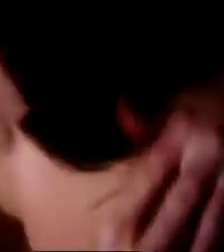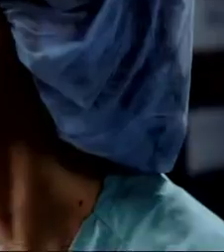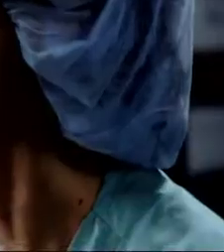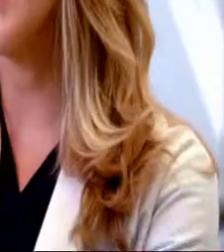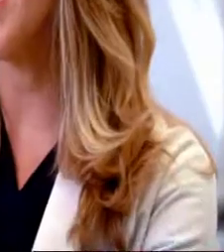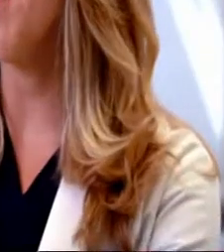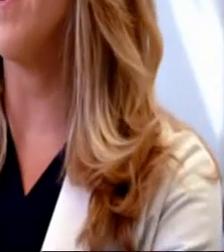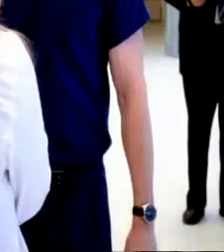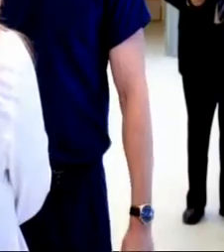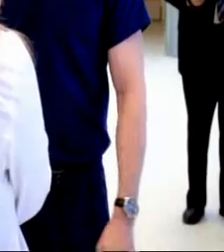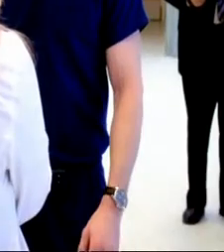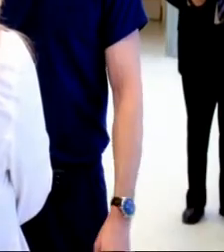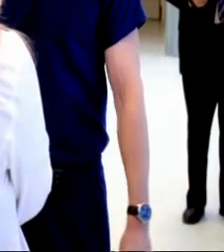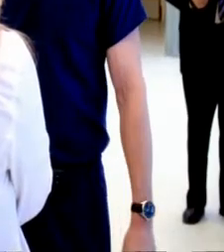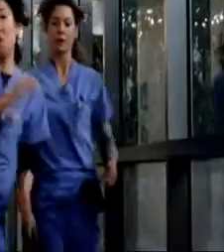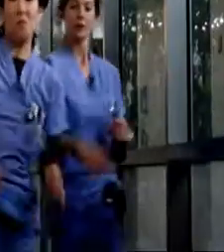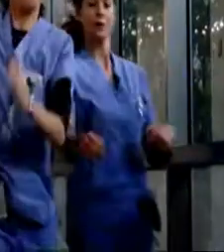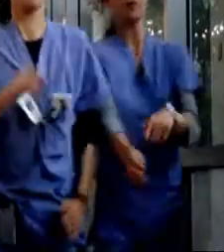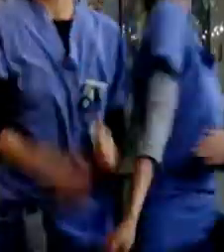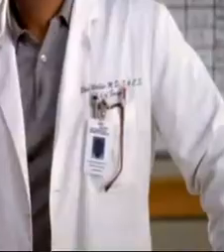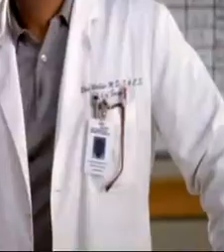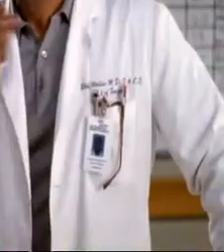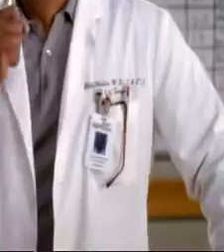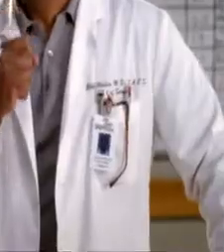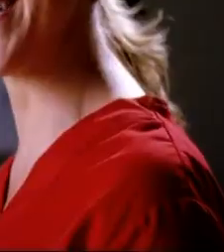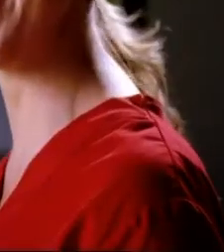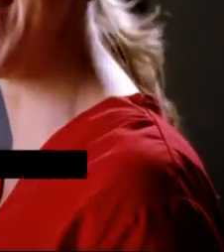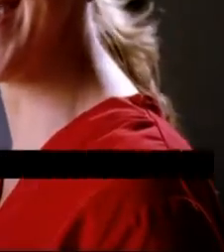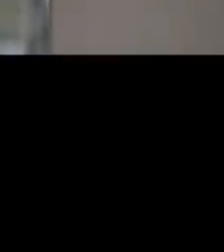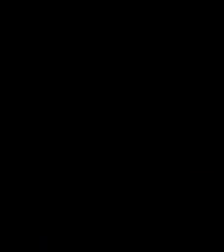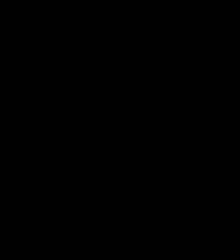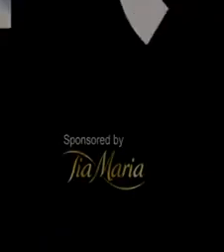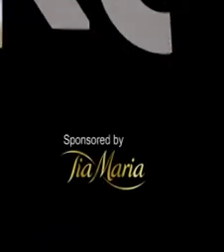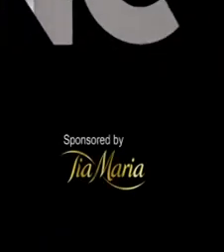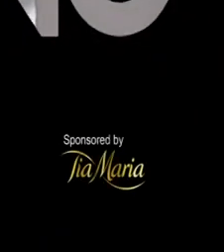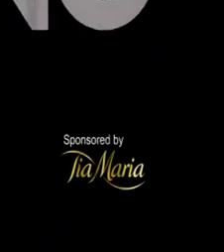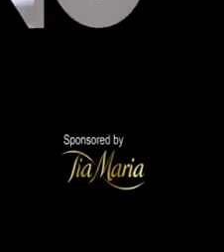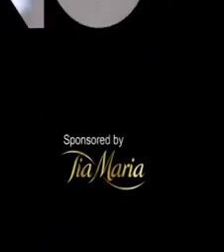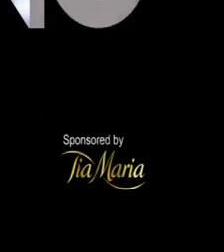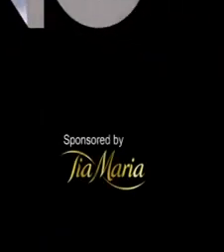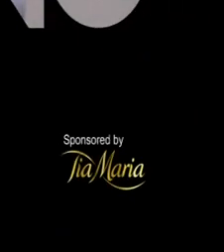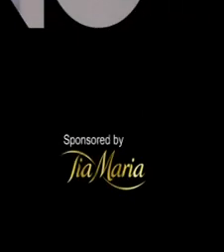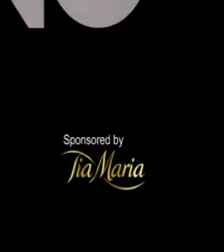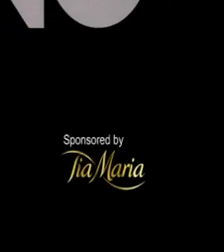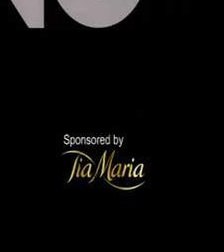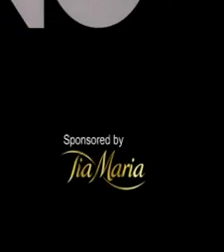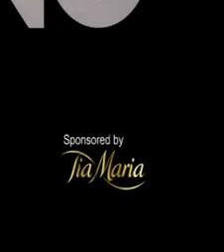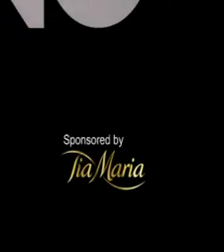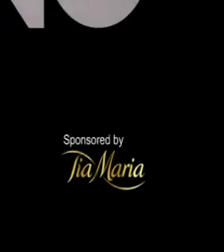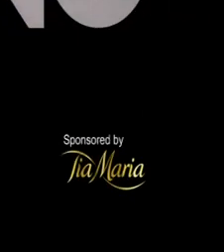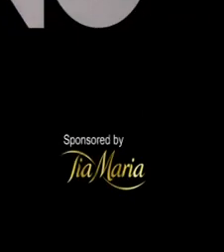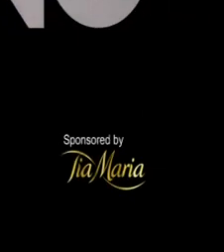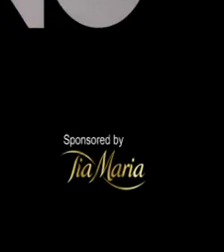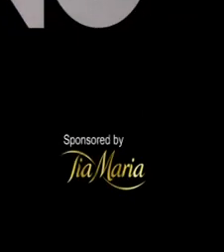Are you two a couple? No. This is going to be so much fun. The UK premiere of Grey's Anatomy Series 4